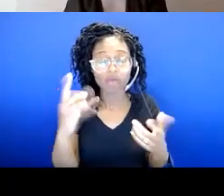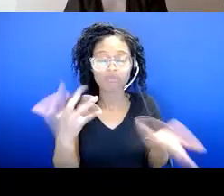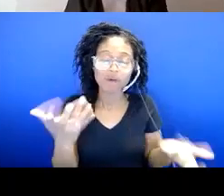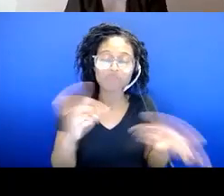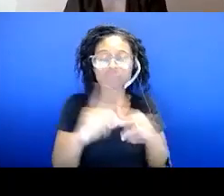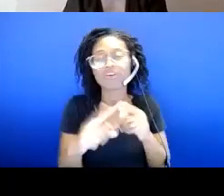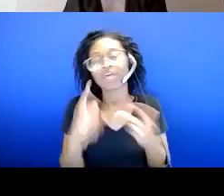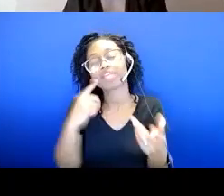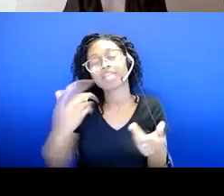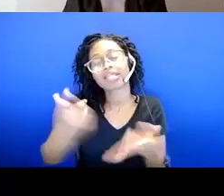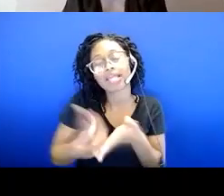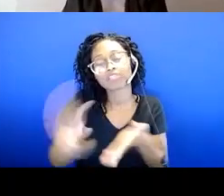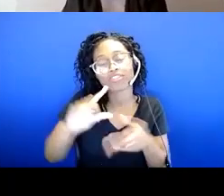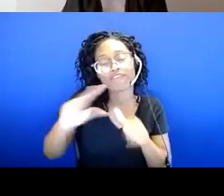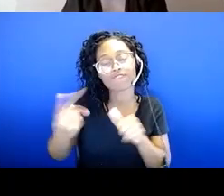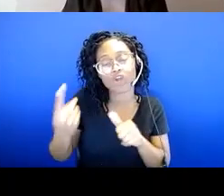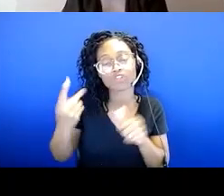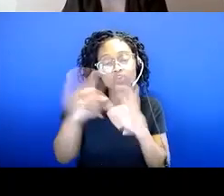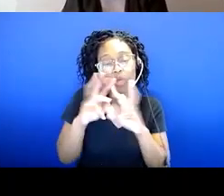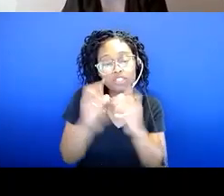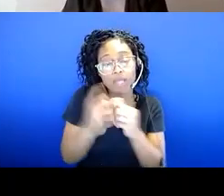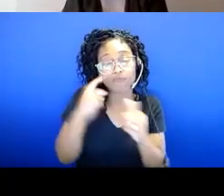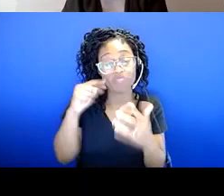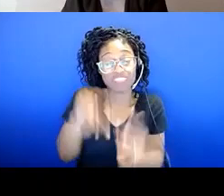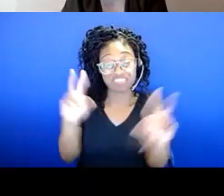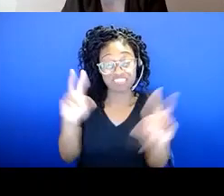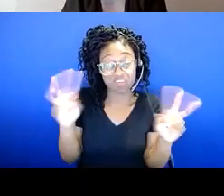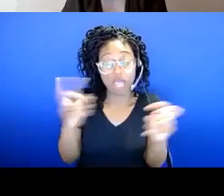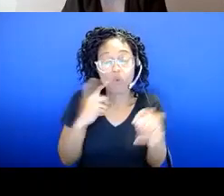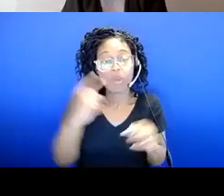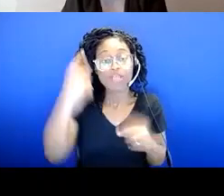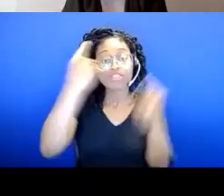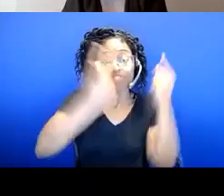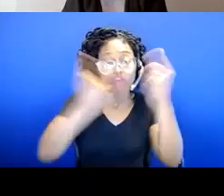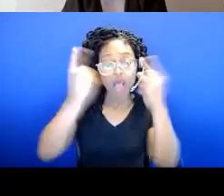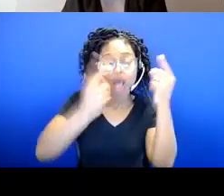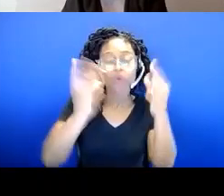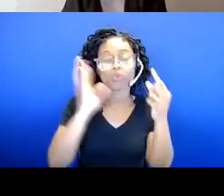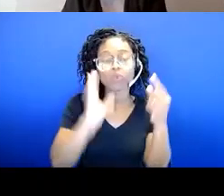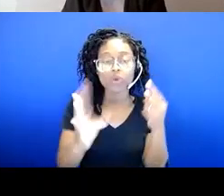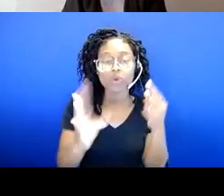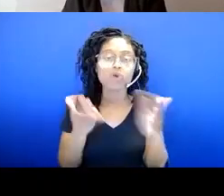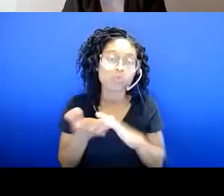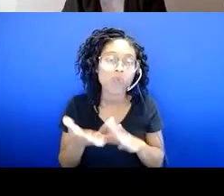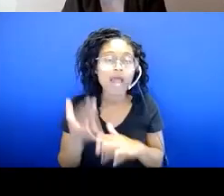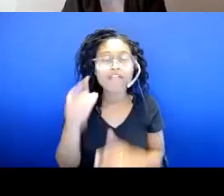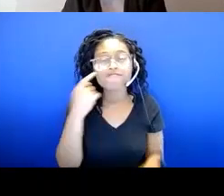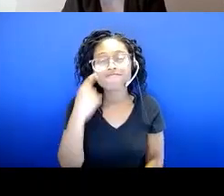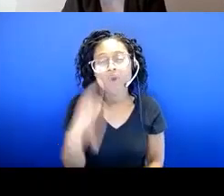our first webinar on this, we thought we would run it for probably, I will say,